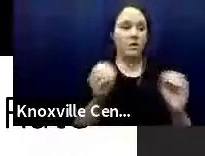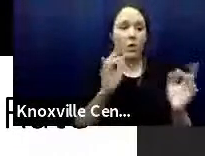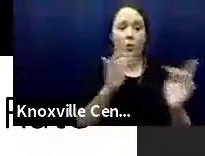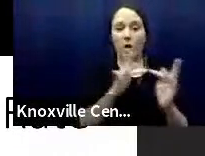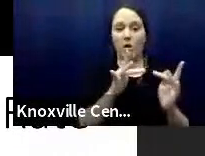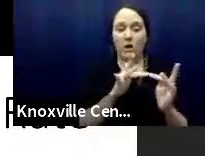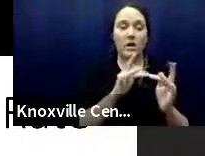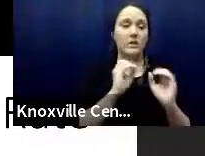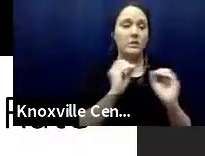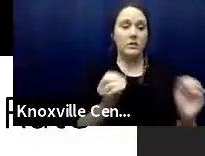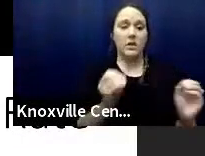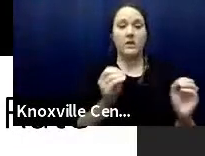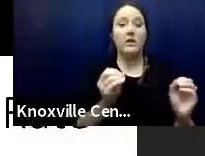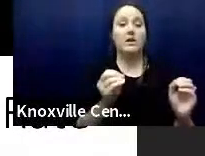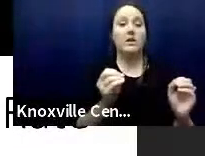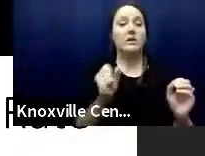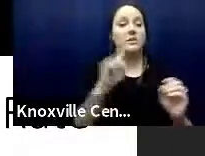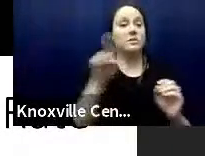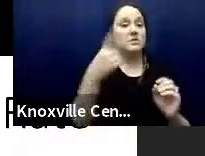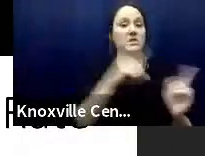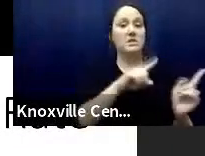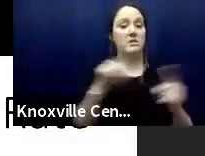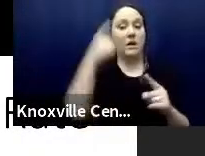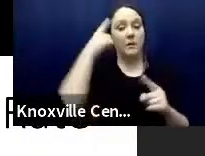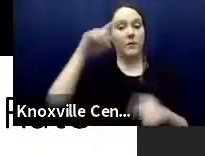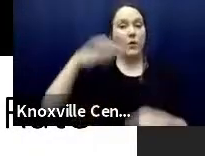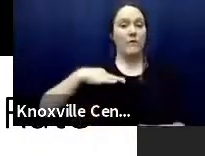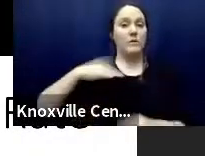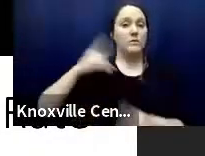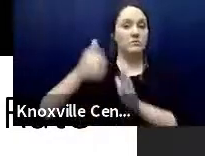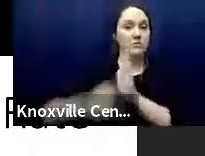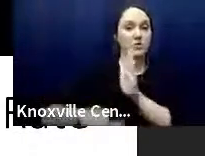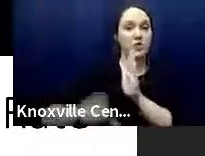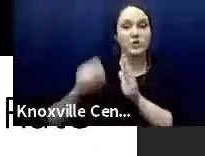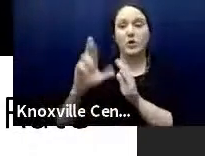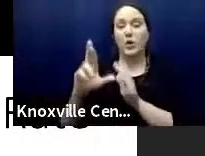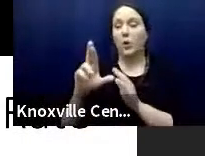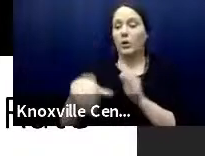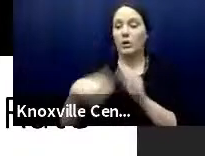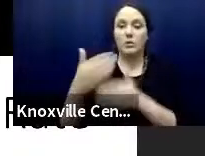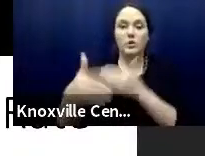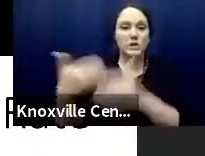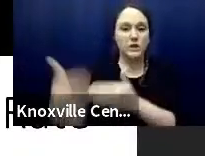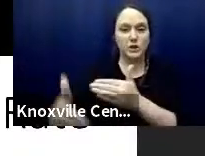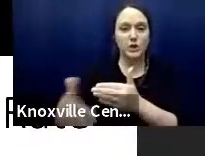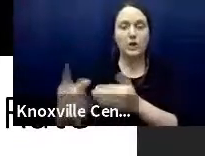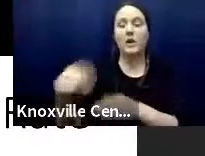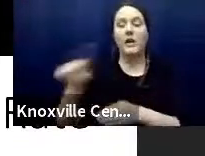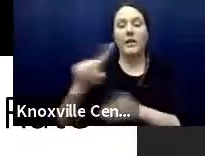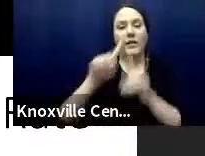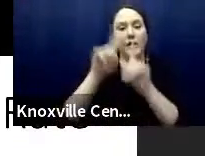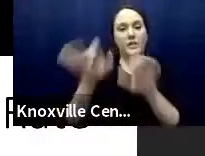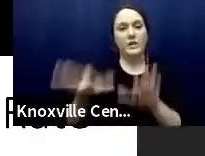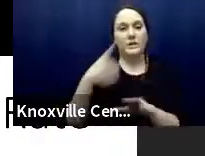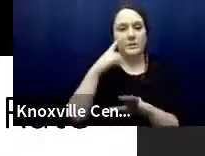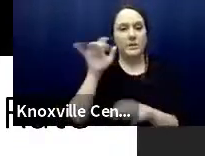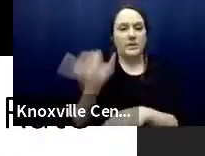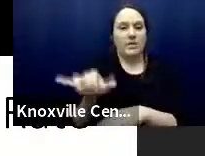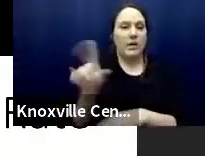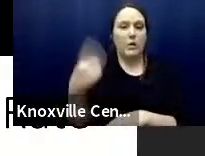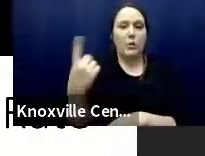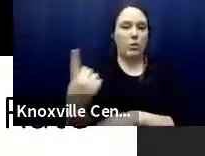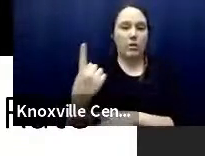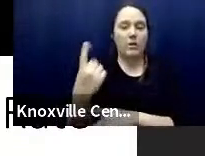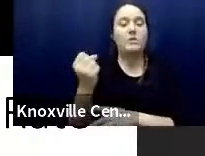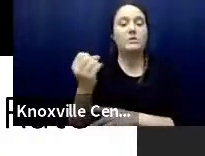contacts, and they're just coming in to have elective surgery or endoscopy done, and they're getting tested strictly for that reason. So that gives you